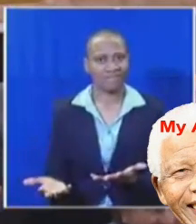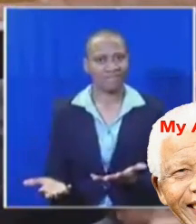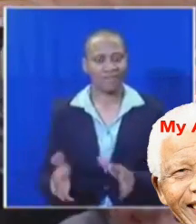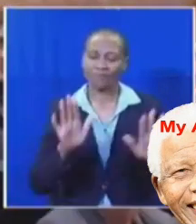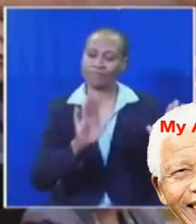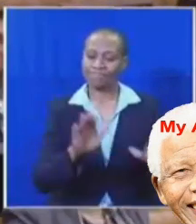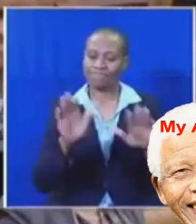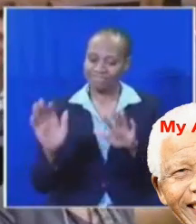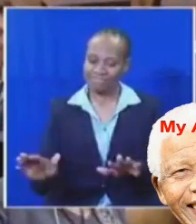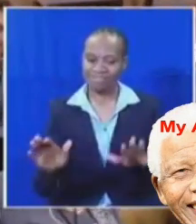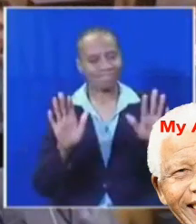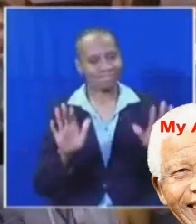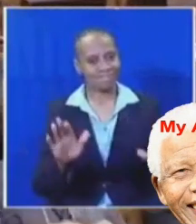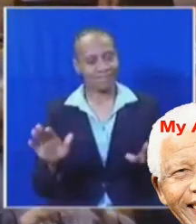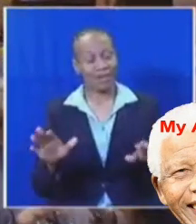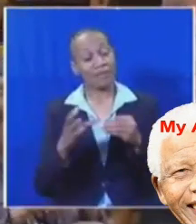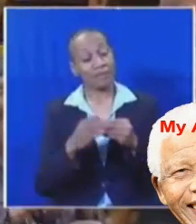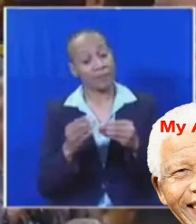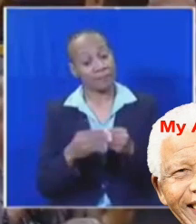Order. Honorable Member,